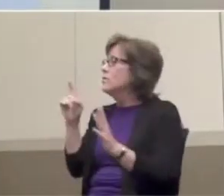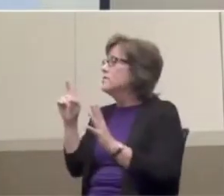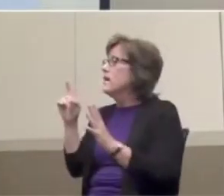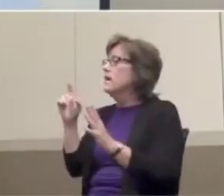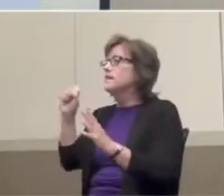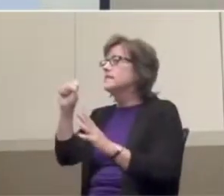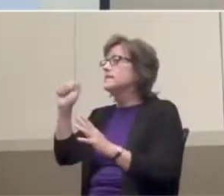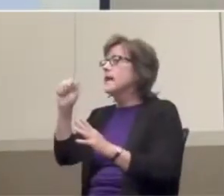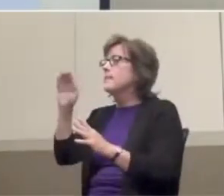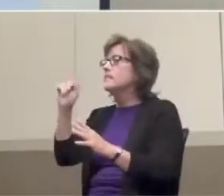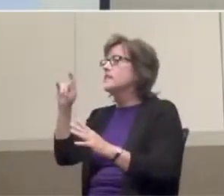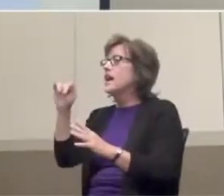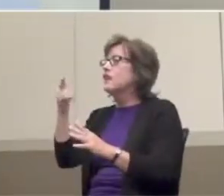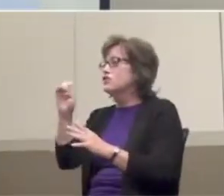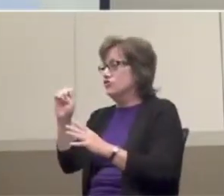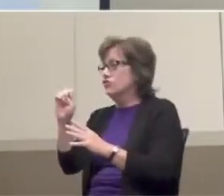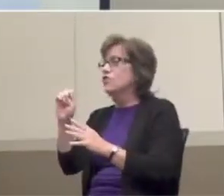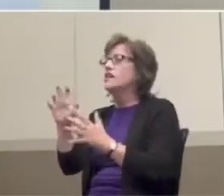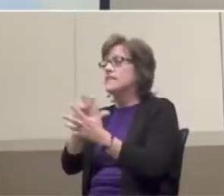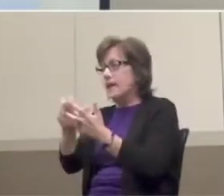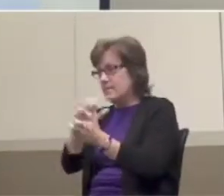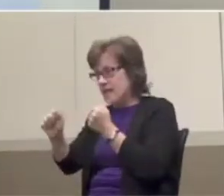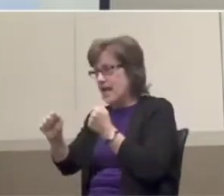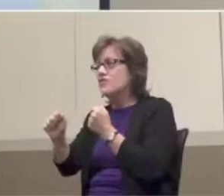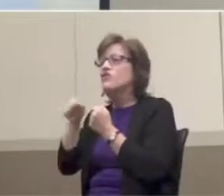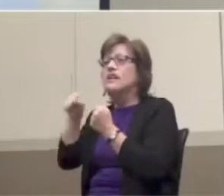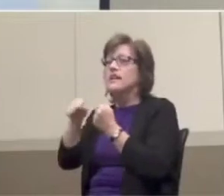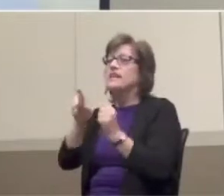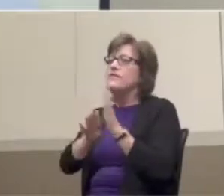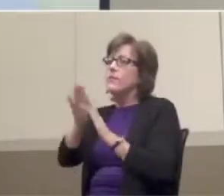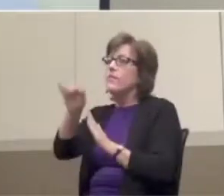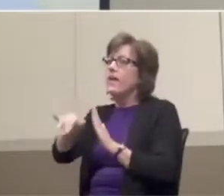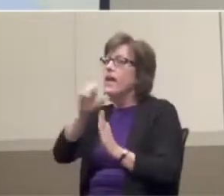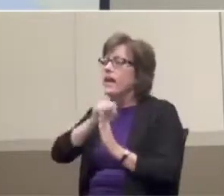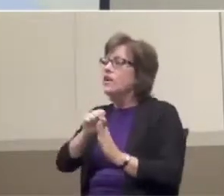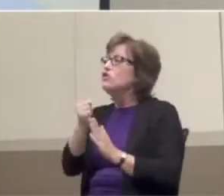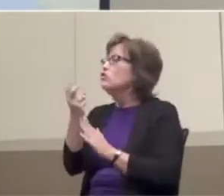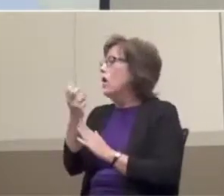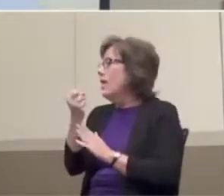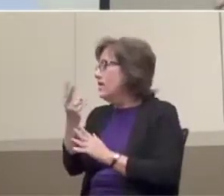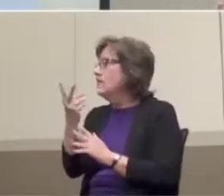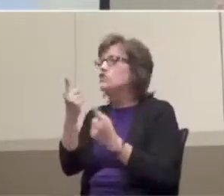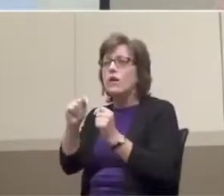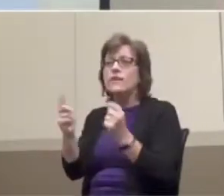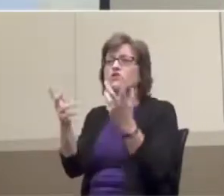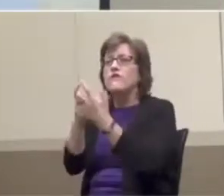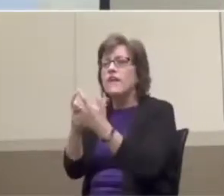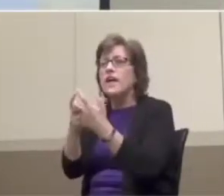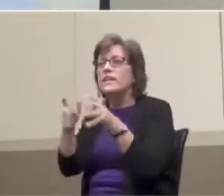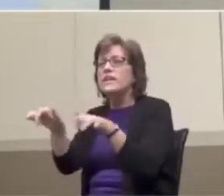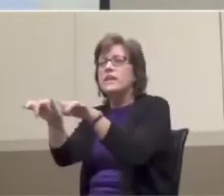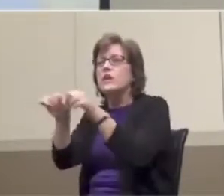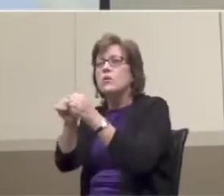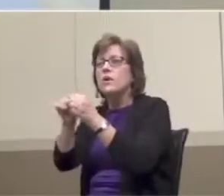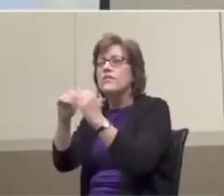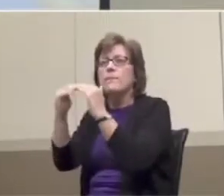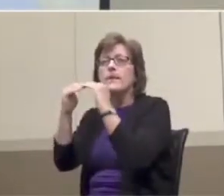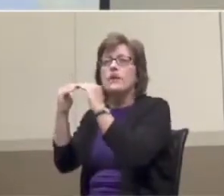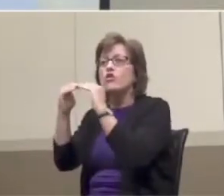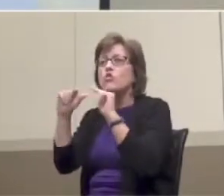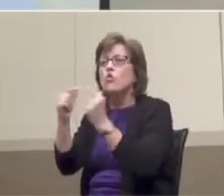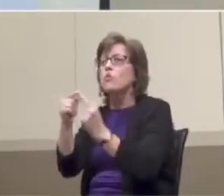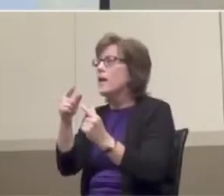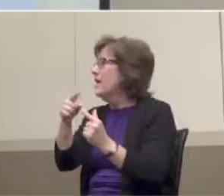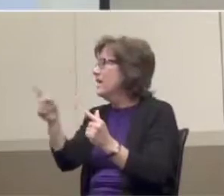behavior. That he was developmentally at that stage, he was 12, where he's starting to try and fit in with the peer group. And they would